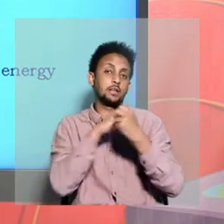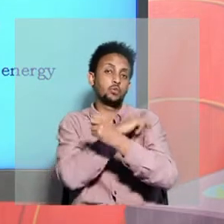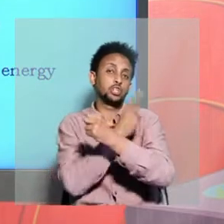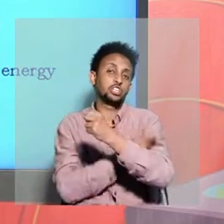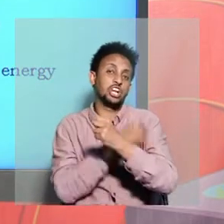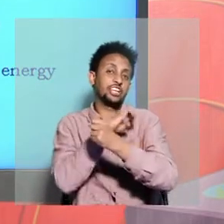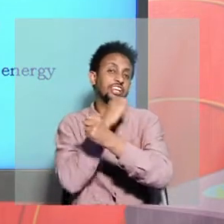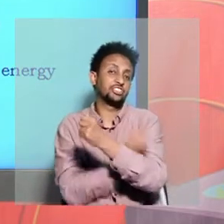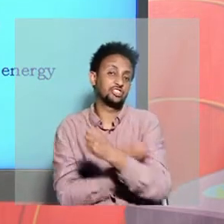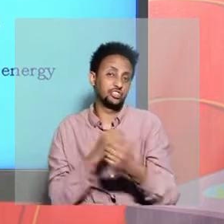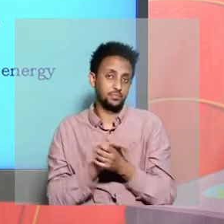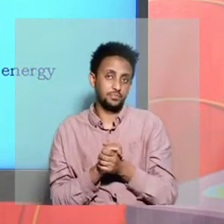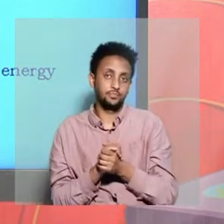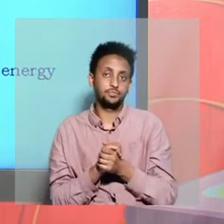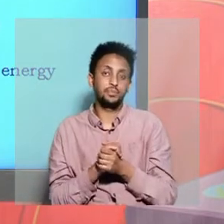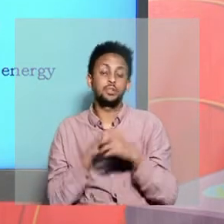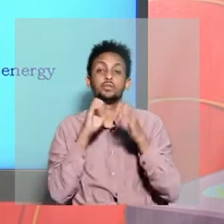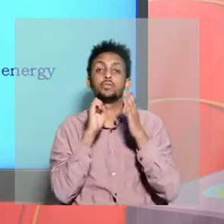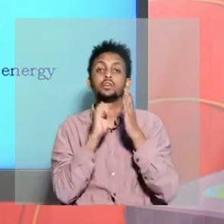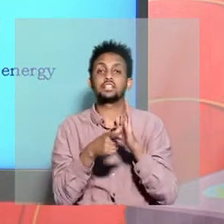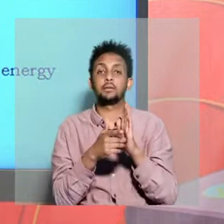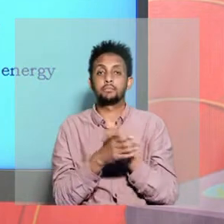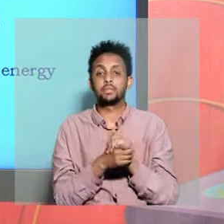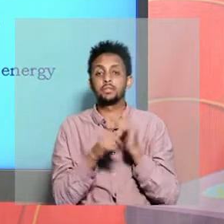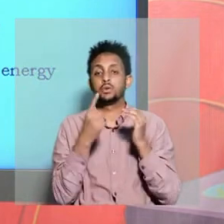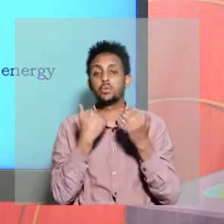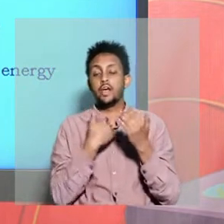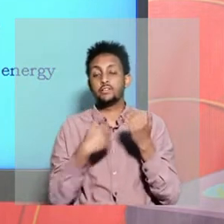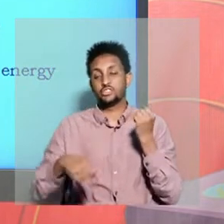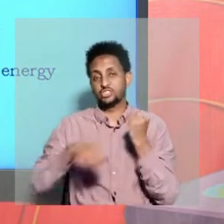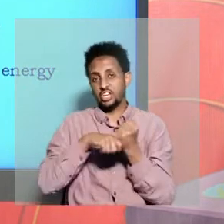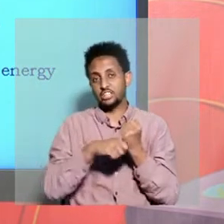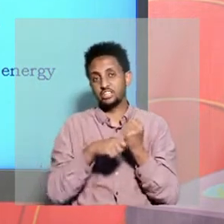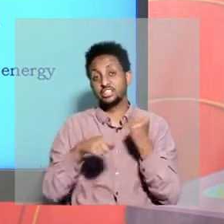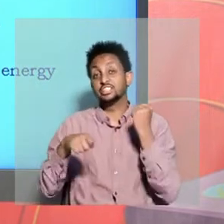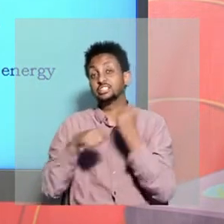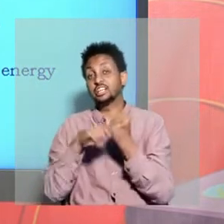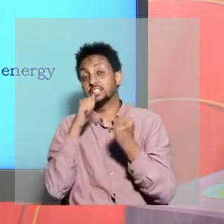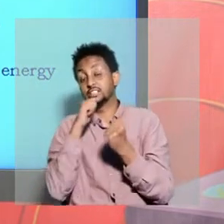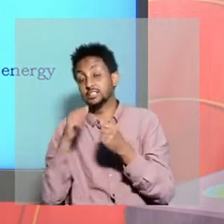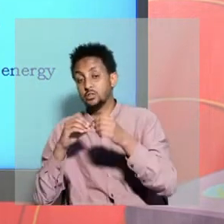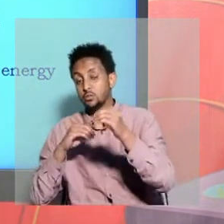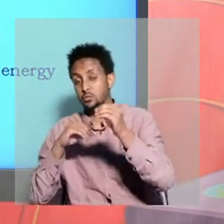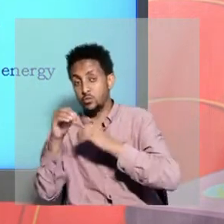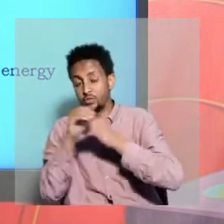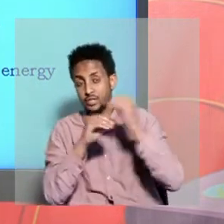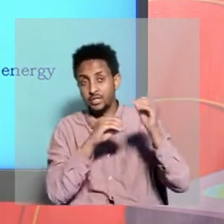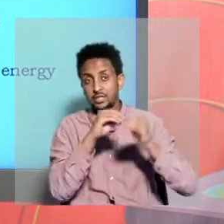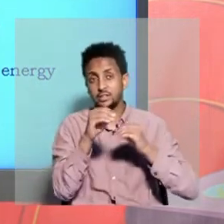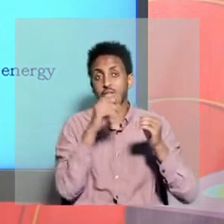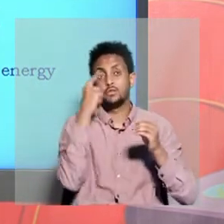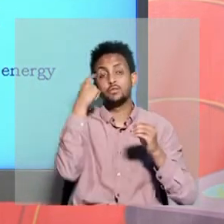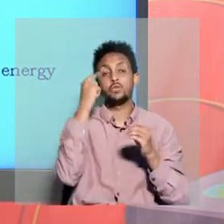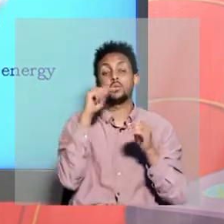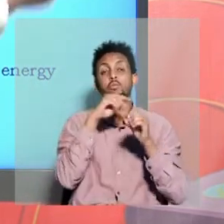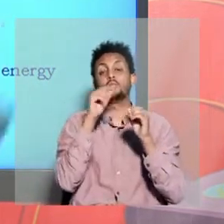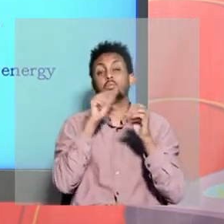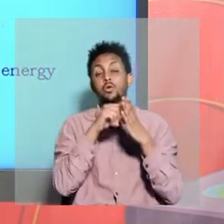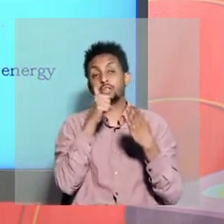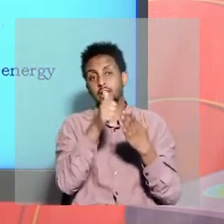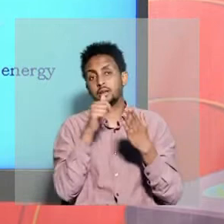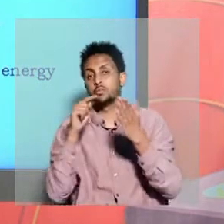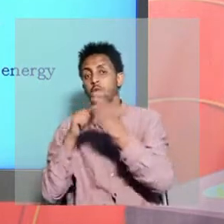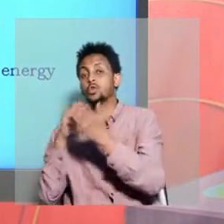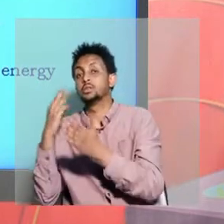potential energy. For example, here, if you have a charge, and if this charge is moving from point A to